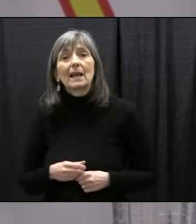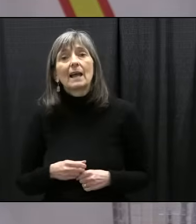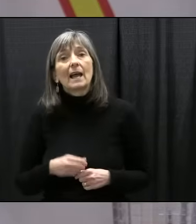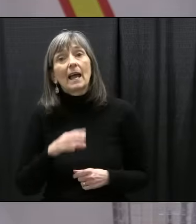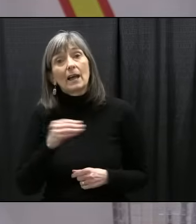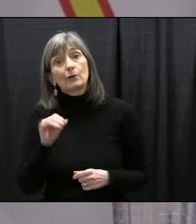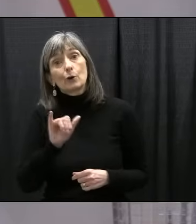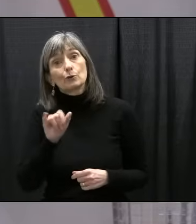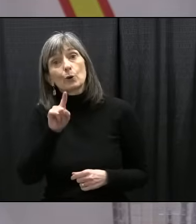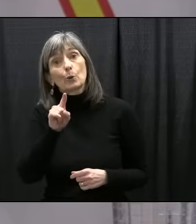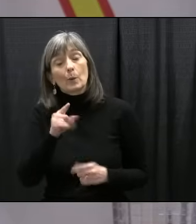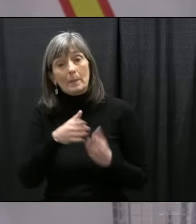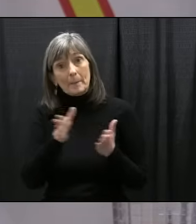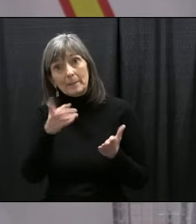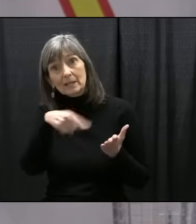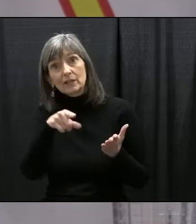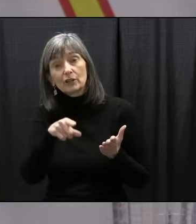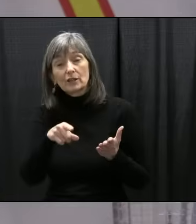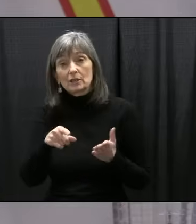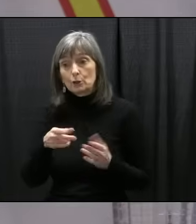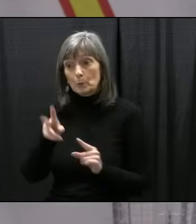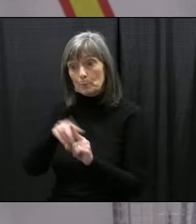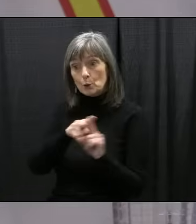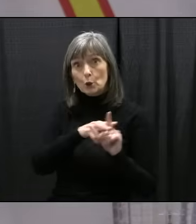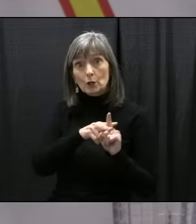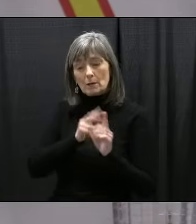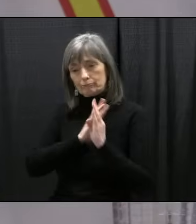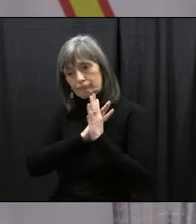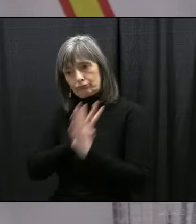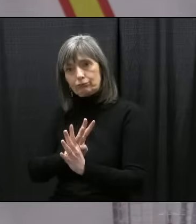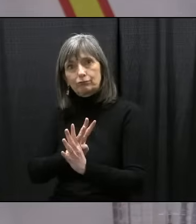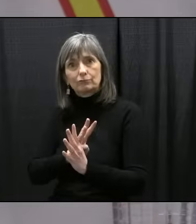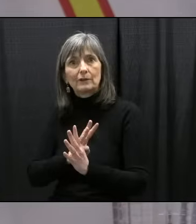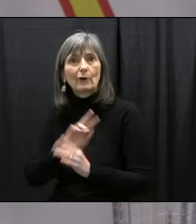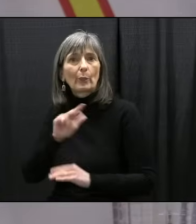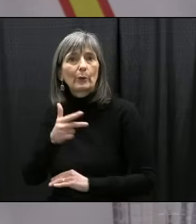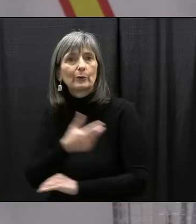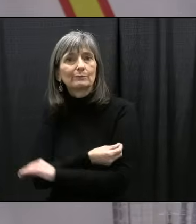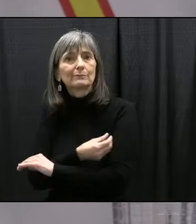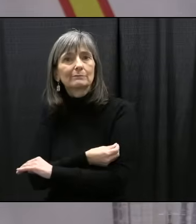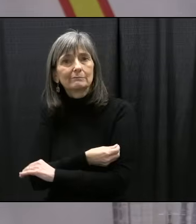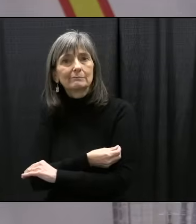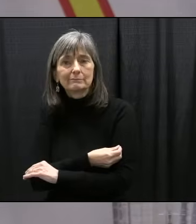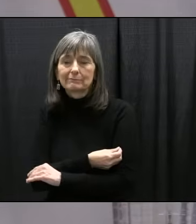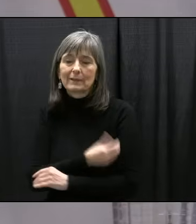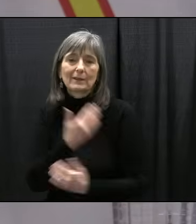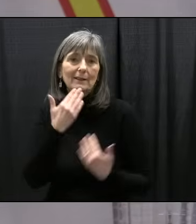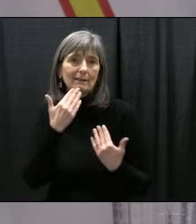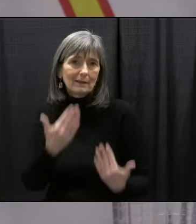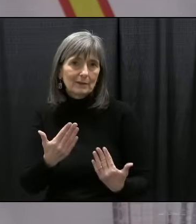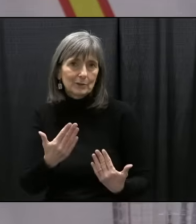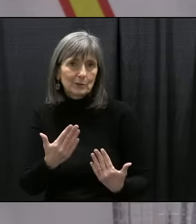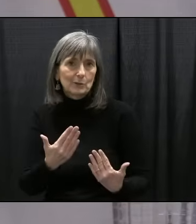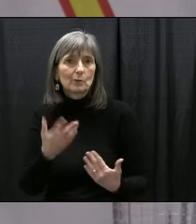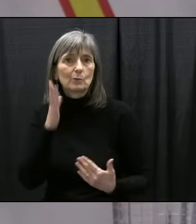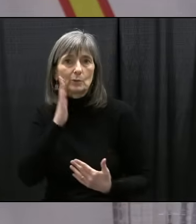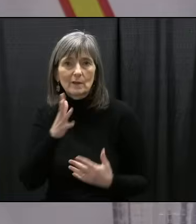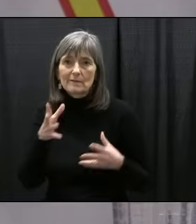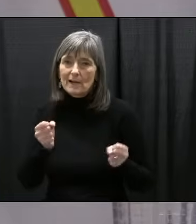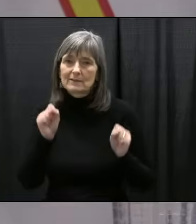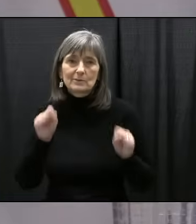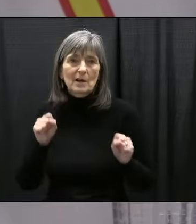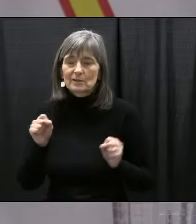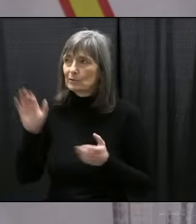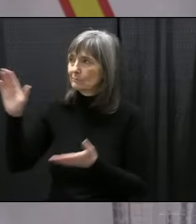response from you, the general public, in terms of even trying to book your boosters, and we will ensure that we're getting those as fast as we can moving forward. So